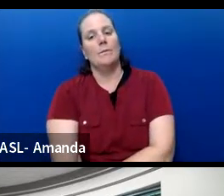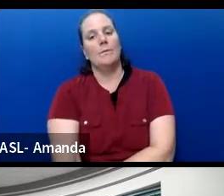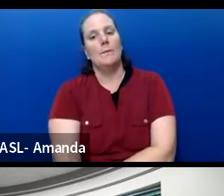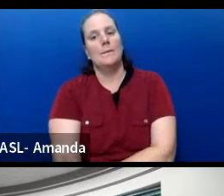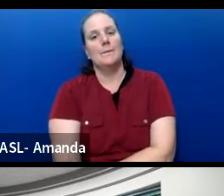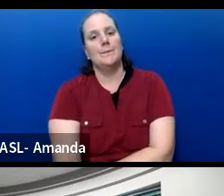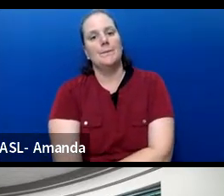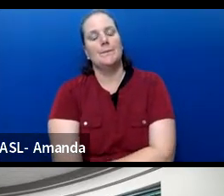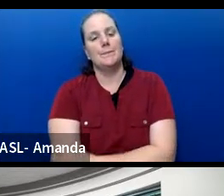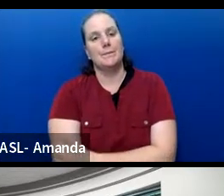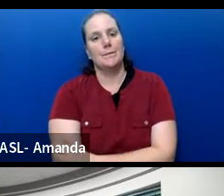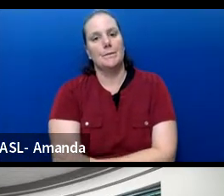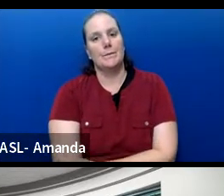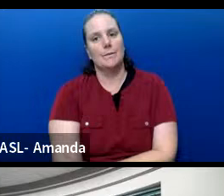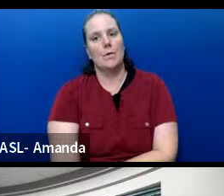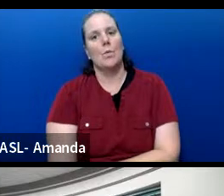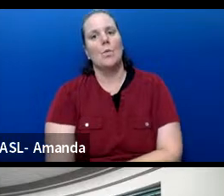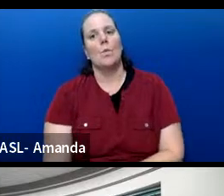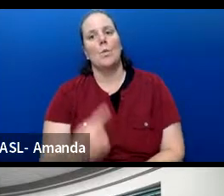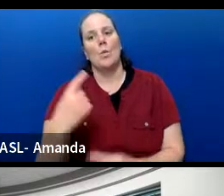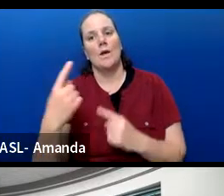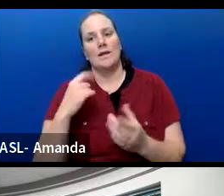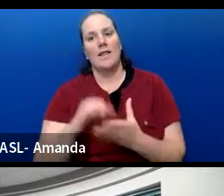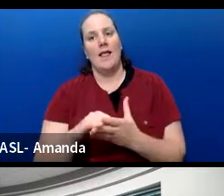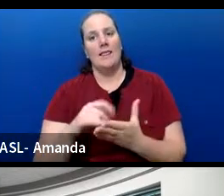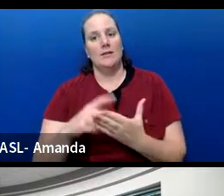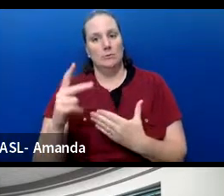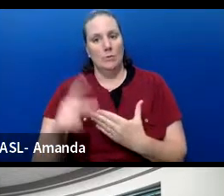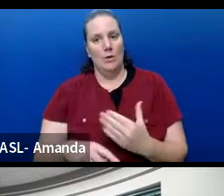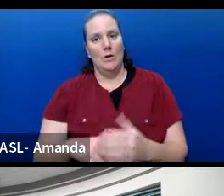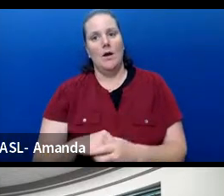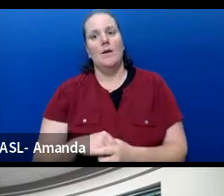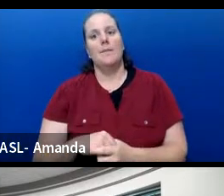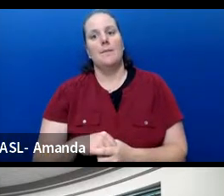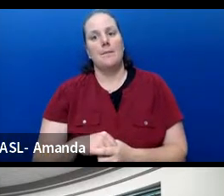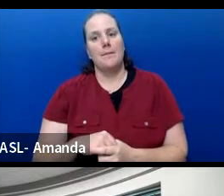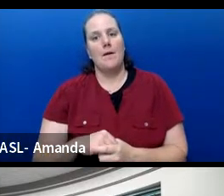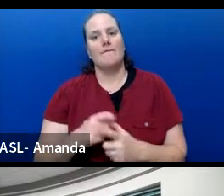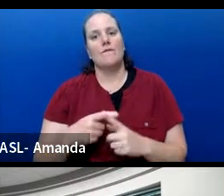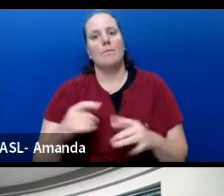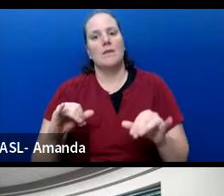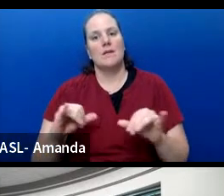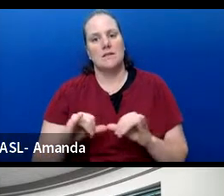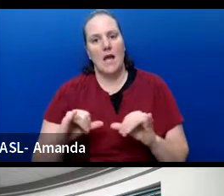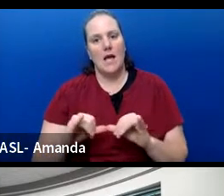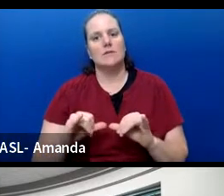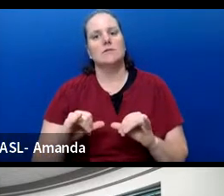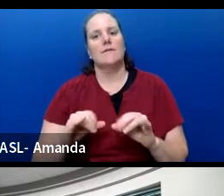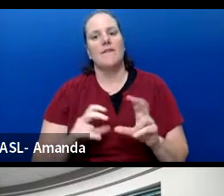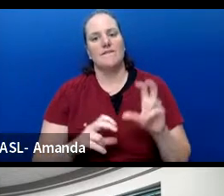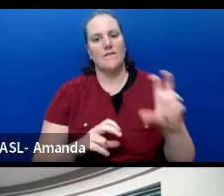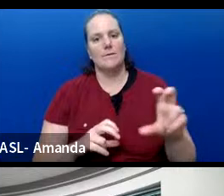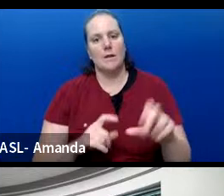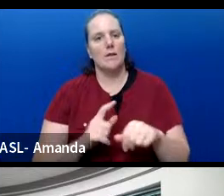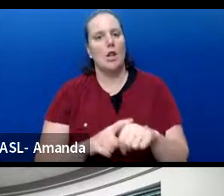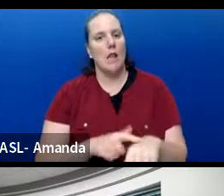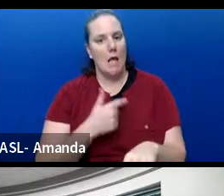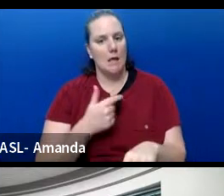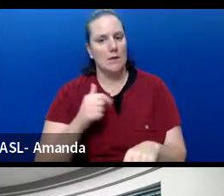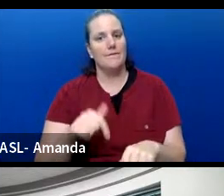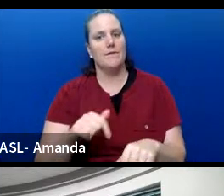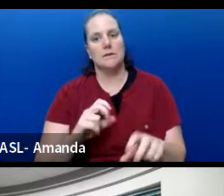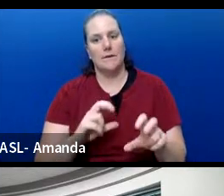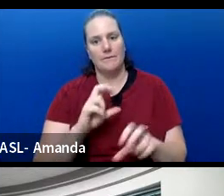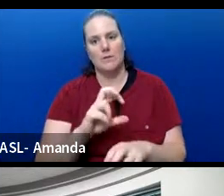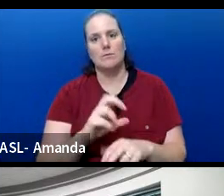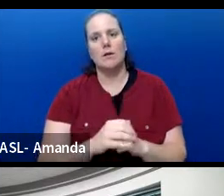that this program, given the size of the investment and the length of the investment,